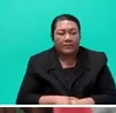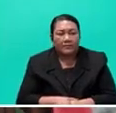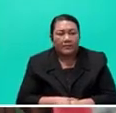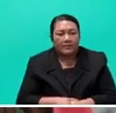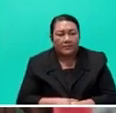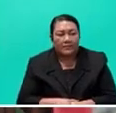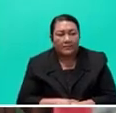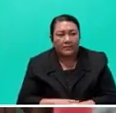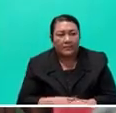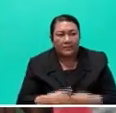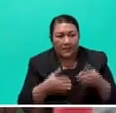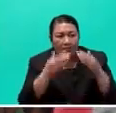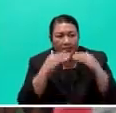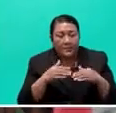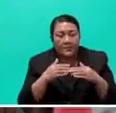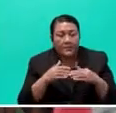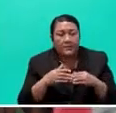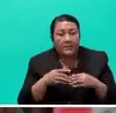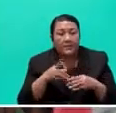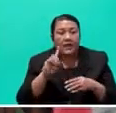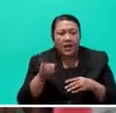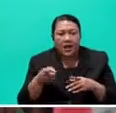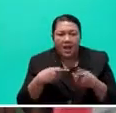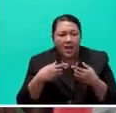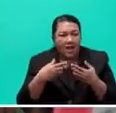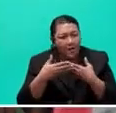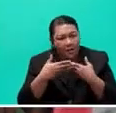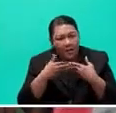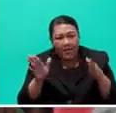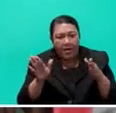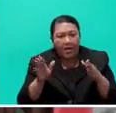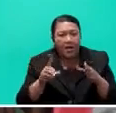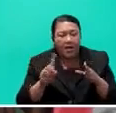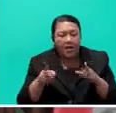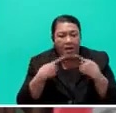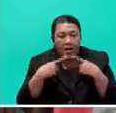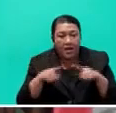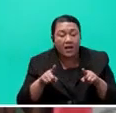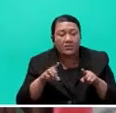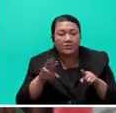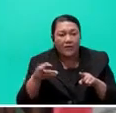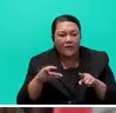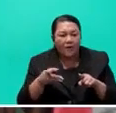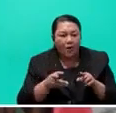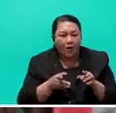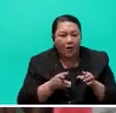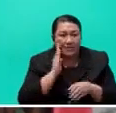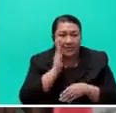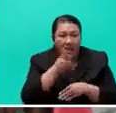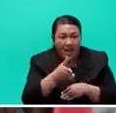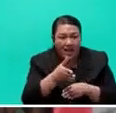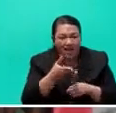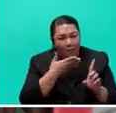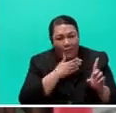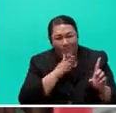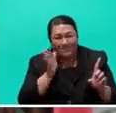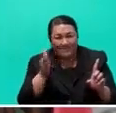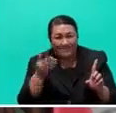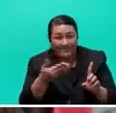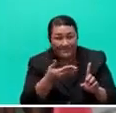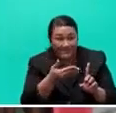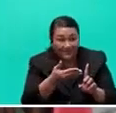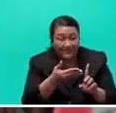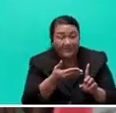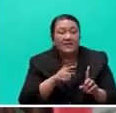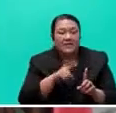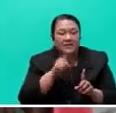Clause 10 of the bill provides for the disclosure of any direct or indirect interest by a member of the Council in relation to a matter which may be in conflict with